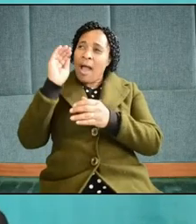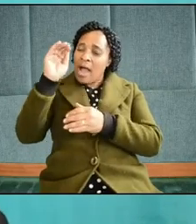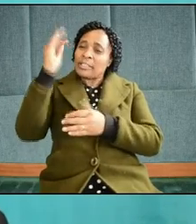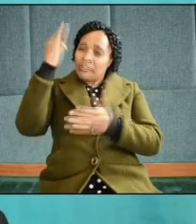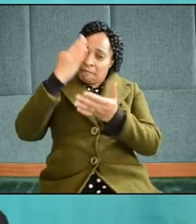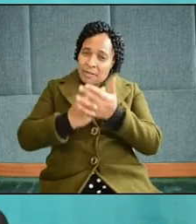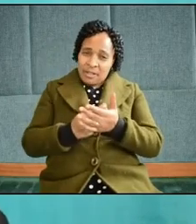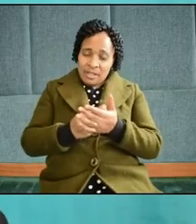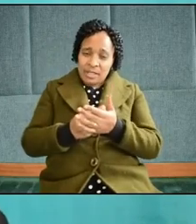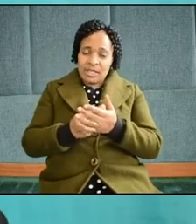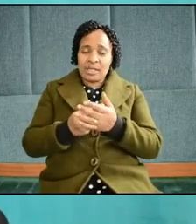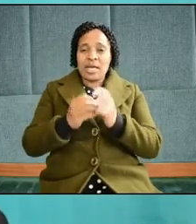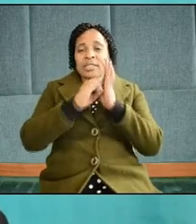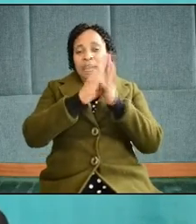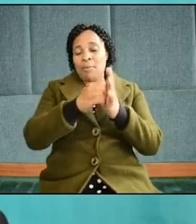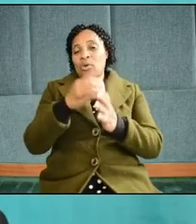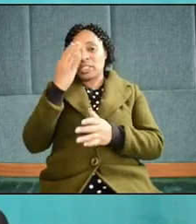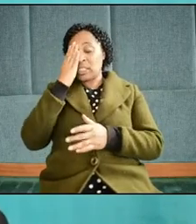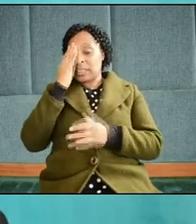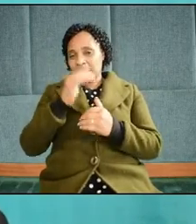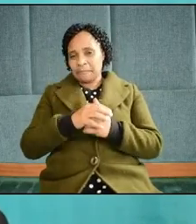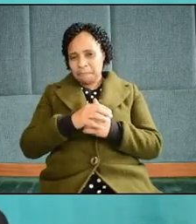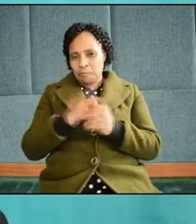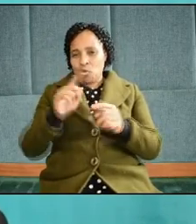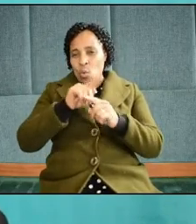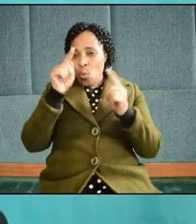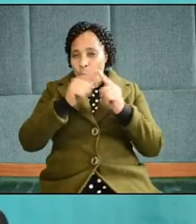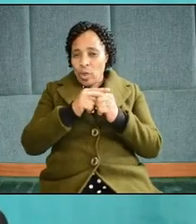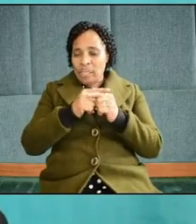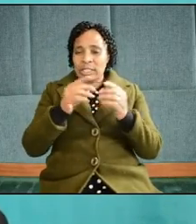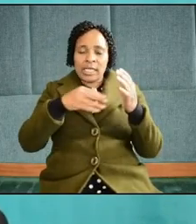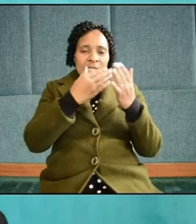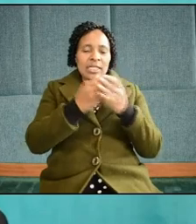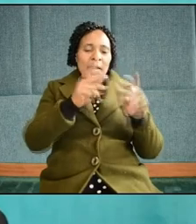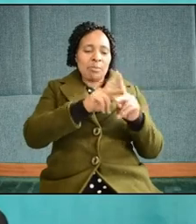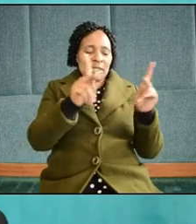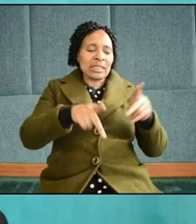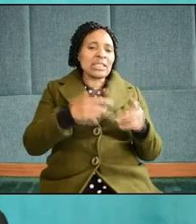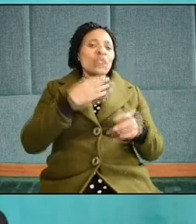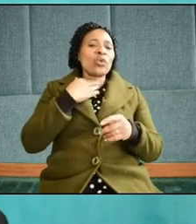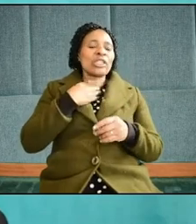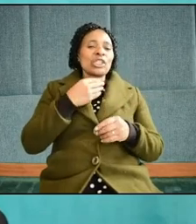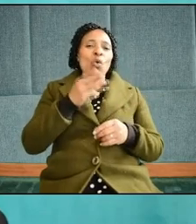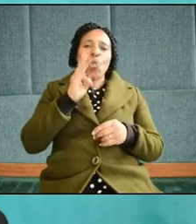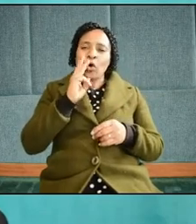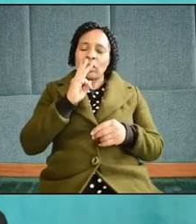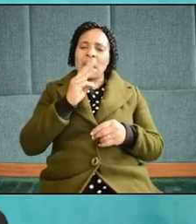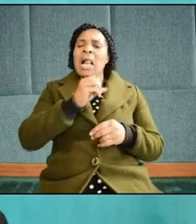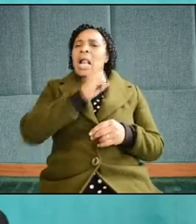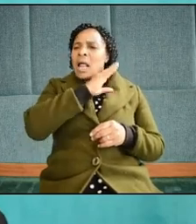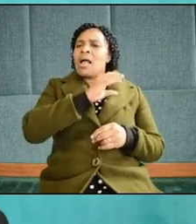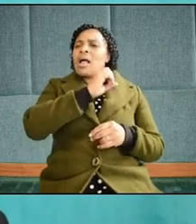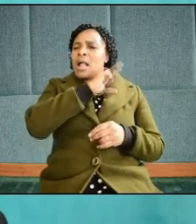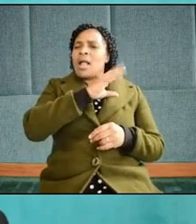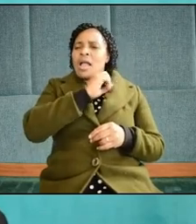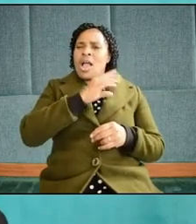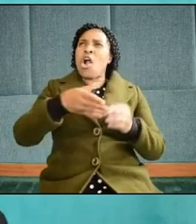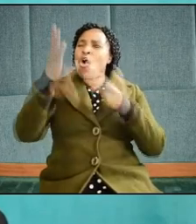of the Israelites, for example, when they reached a place where they needed water, instead of complaining like, hey God,